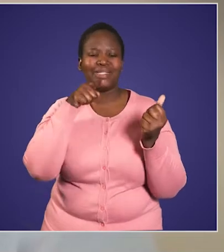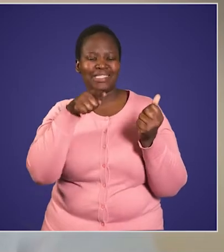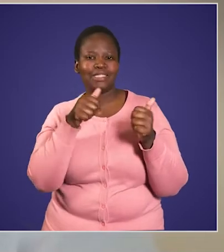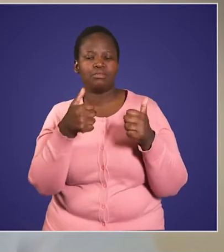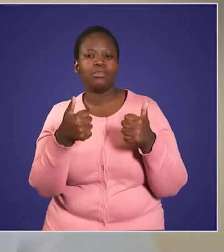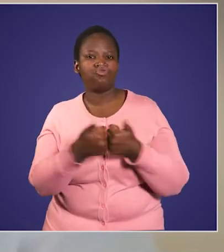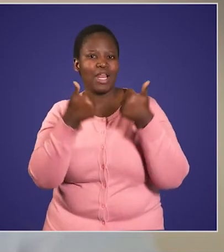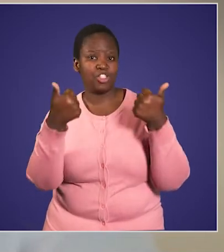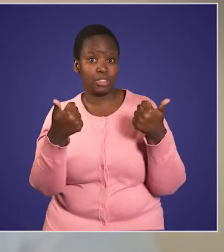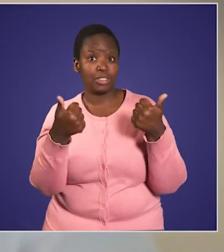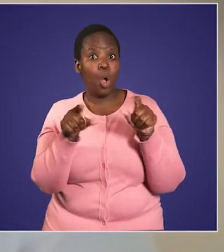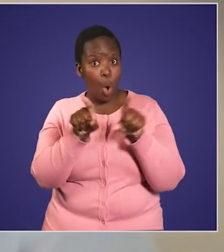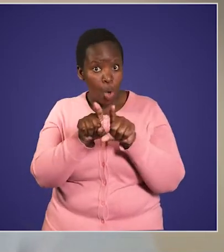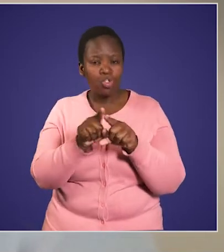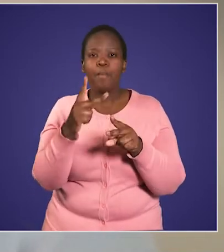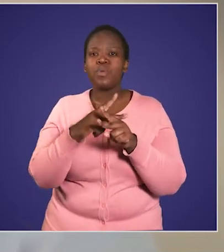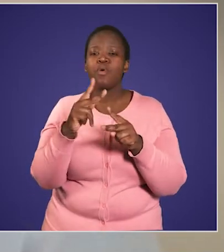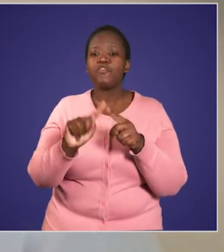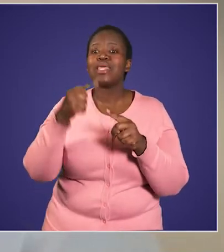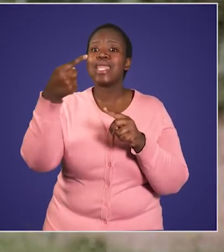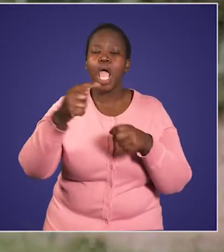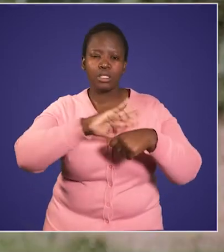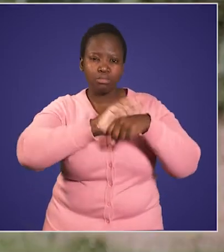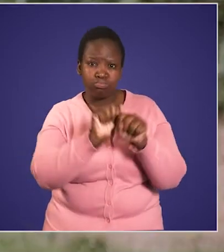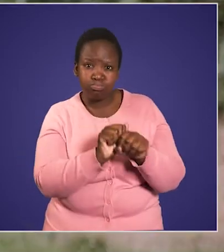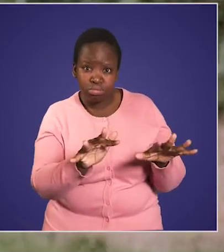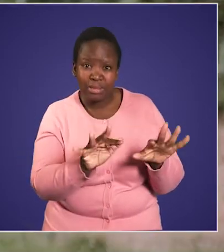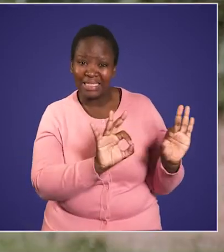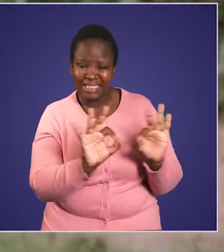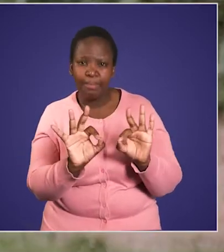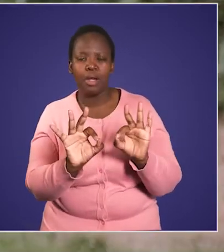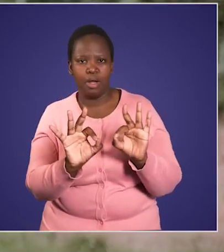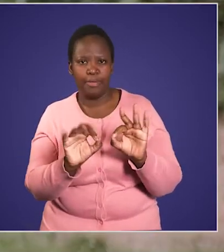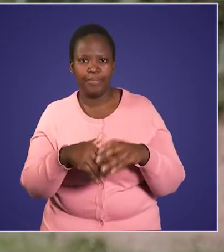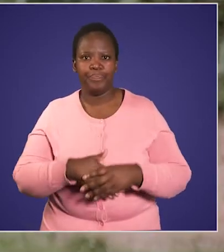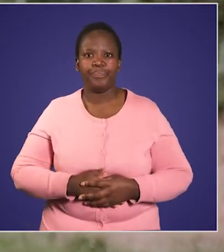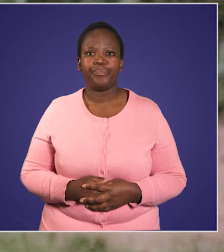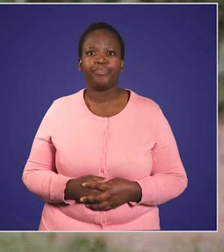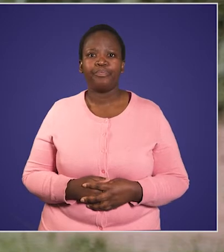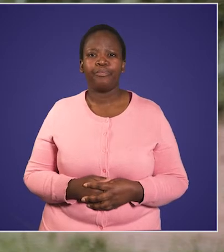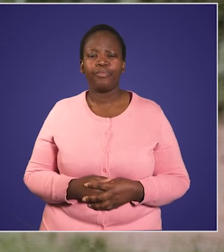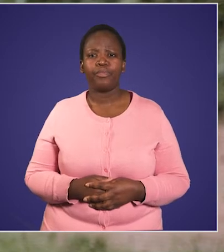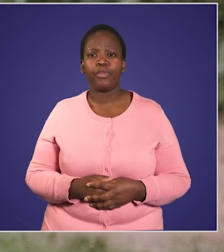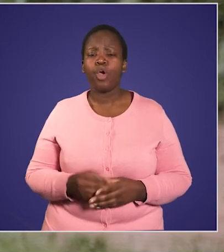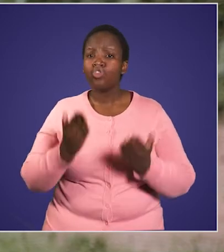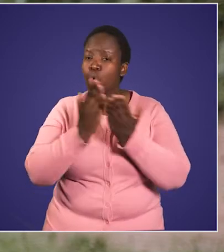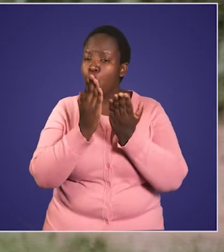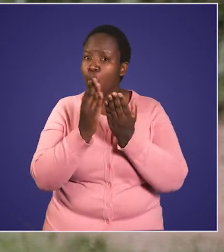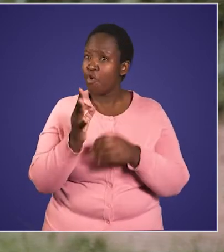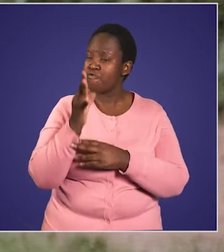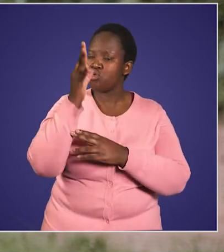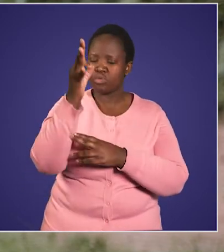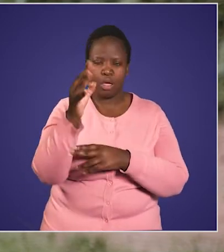and prepare for the next pandemic in the region. Education is important to me, now and in the